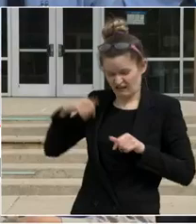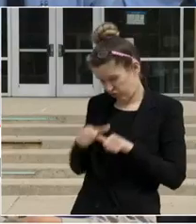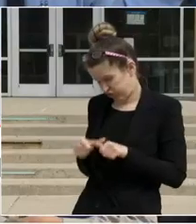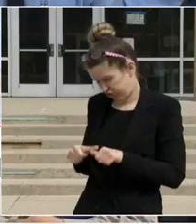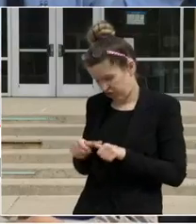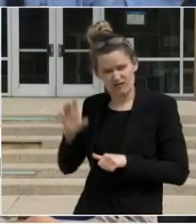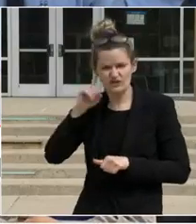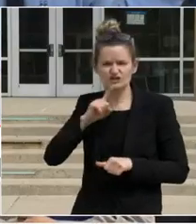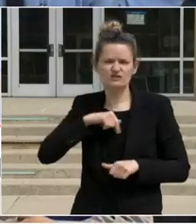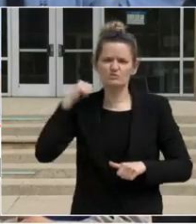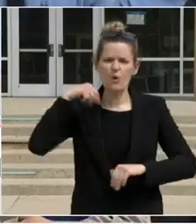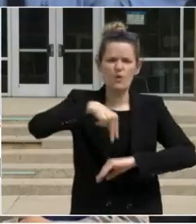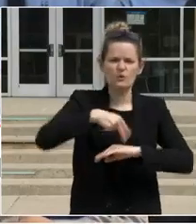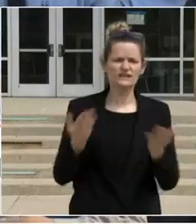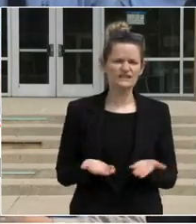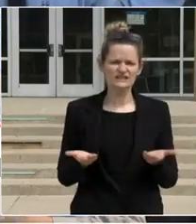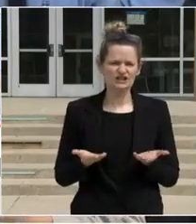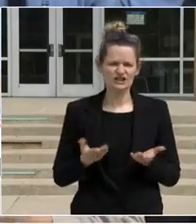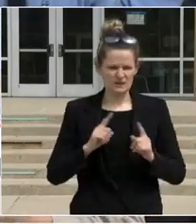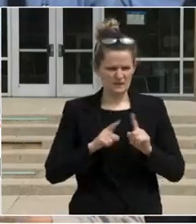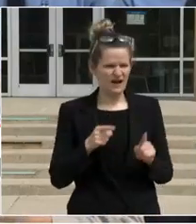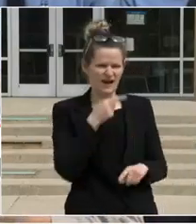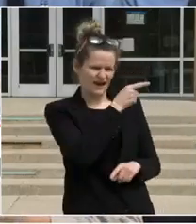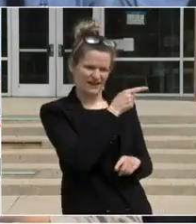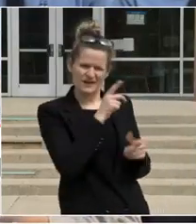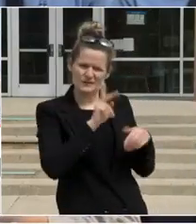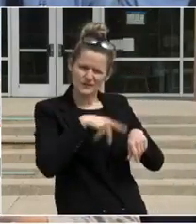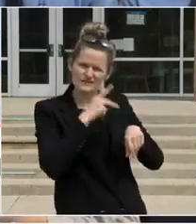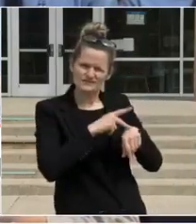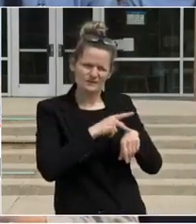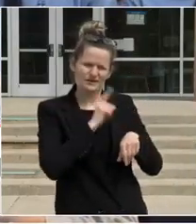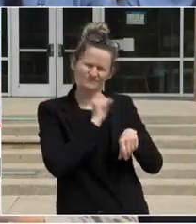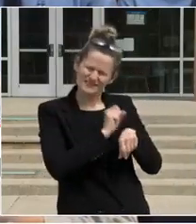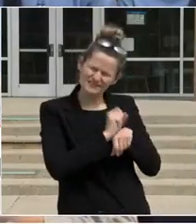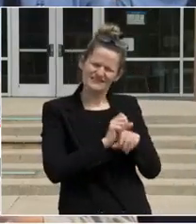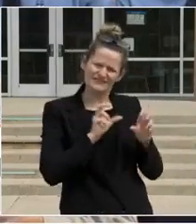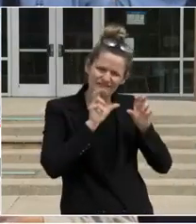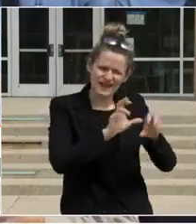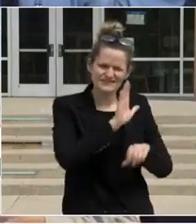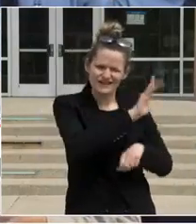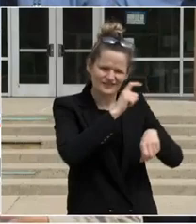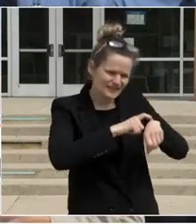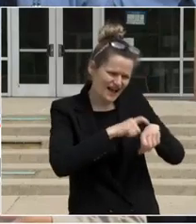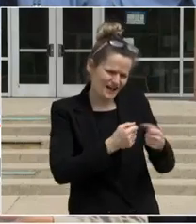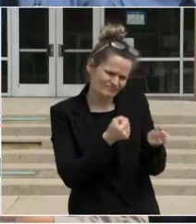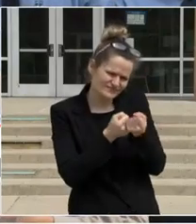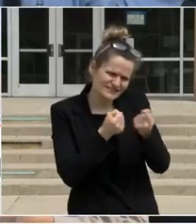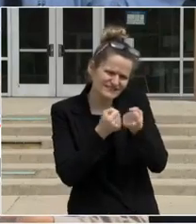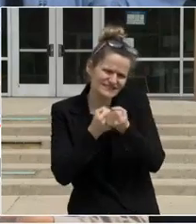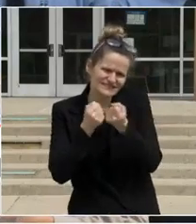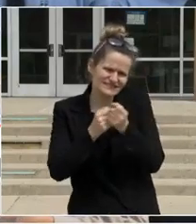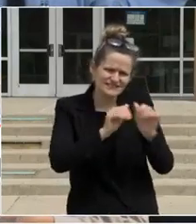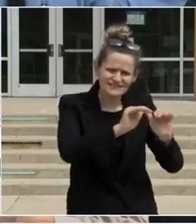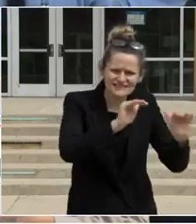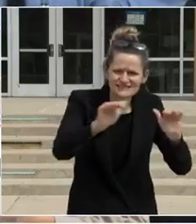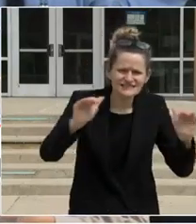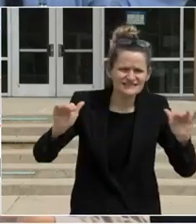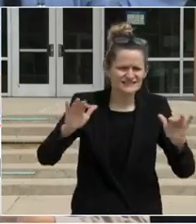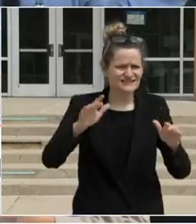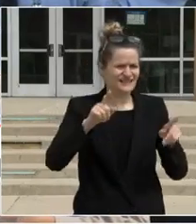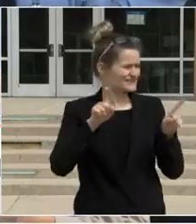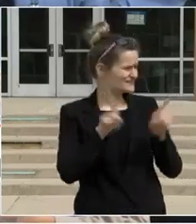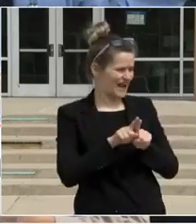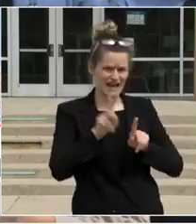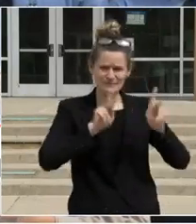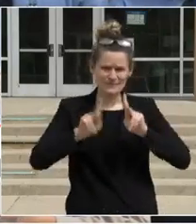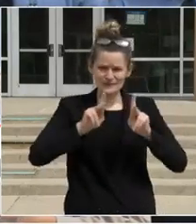these principals who invested in young people, those same young people who you see traversing the hallways, the reality of what's going to happen